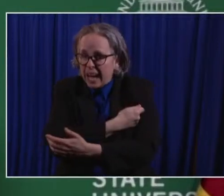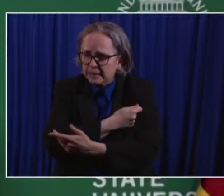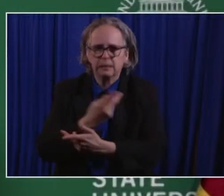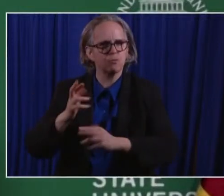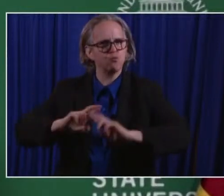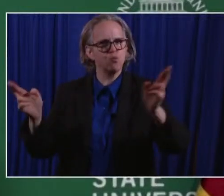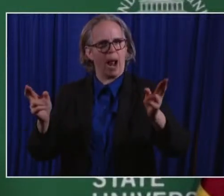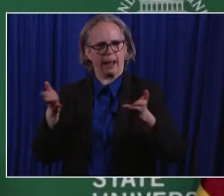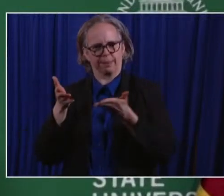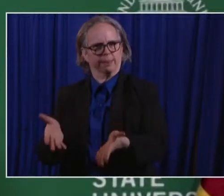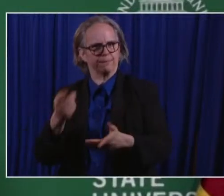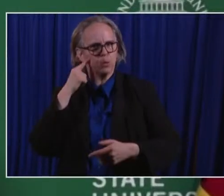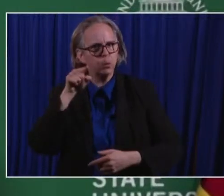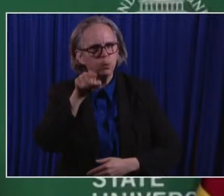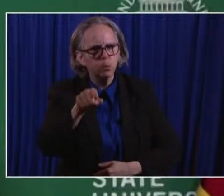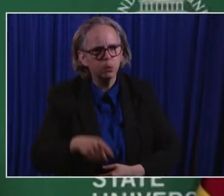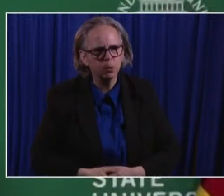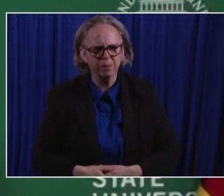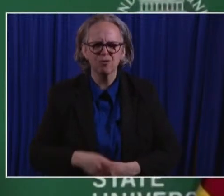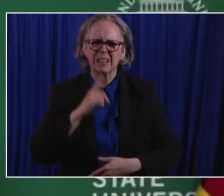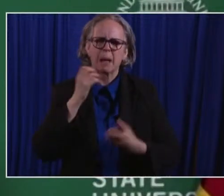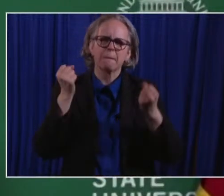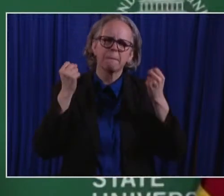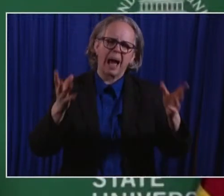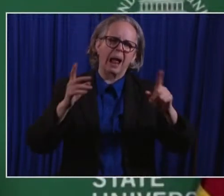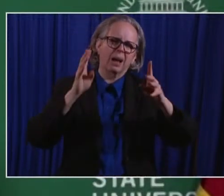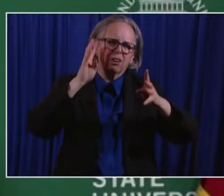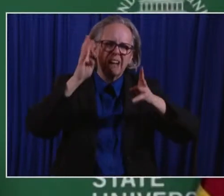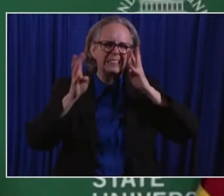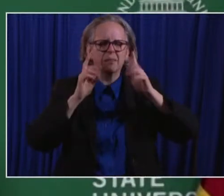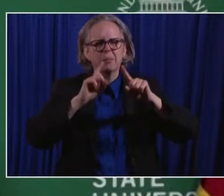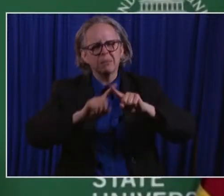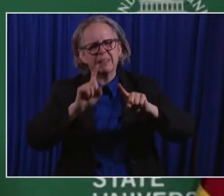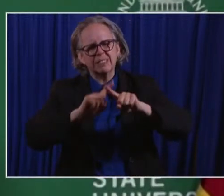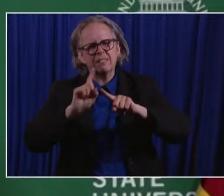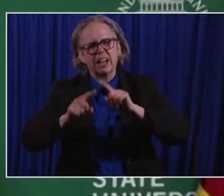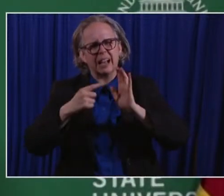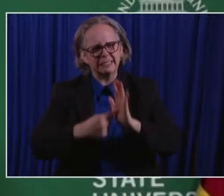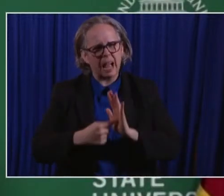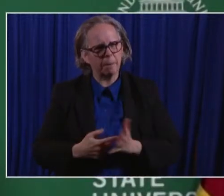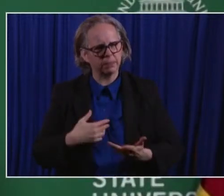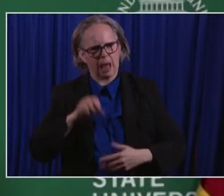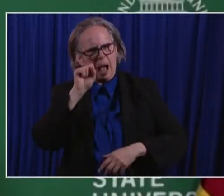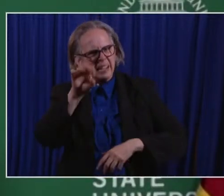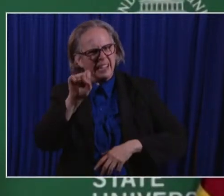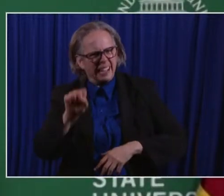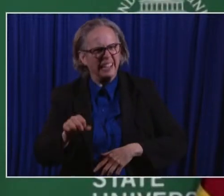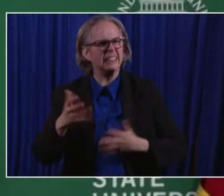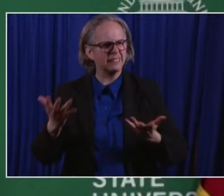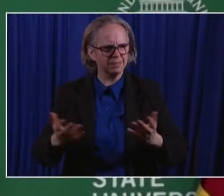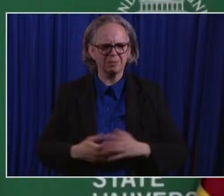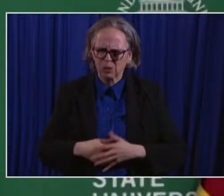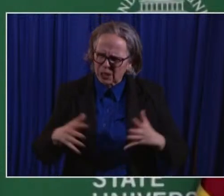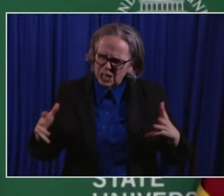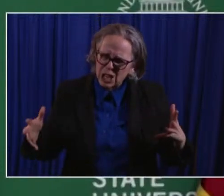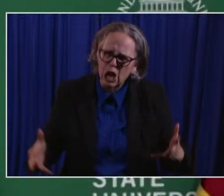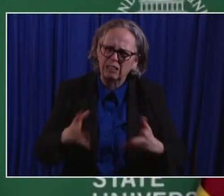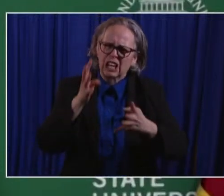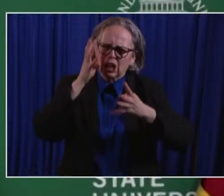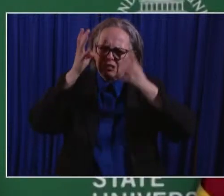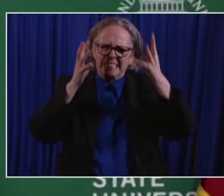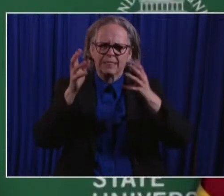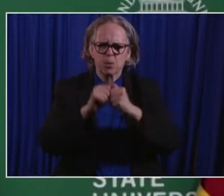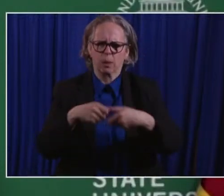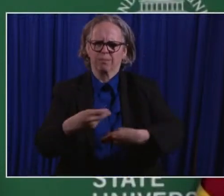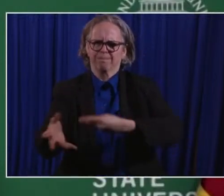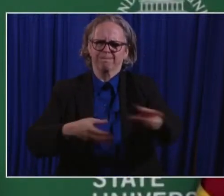these unique efforts that our local health departments and businesses are taking to encourage vaccinations. I want to share a video that the